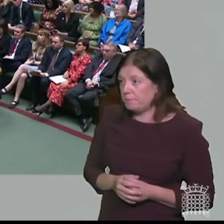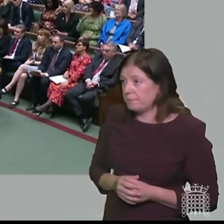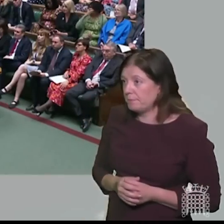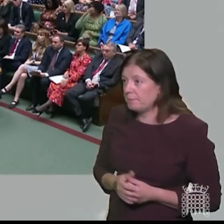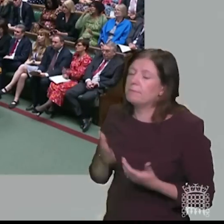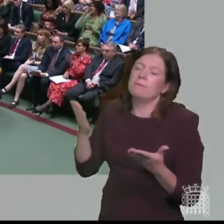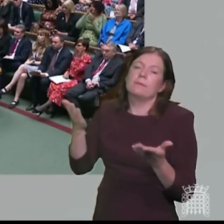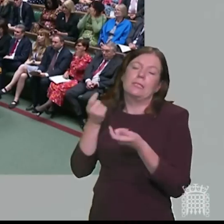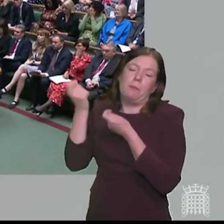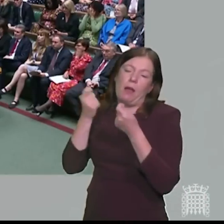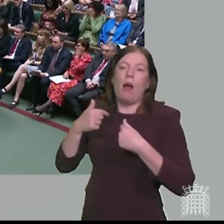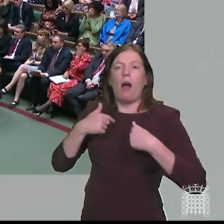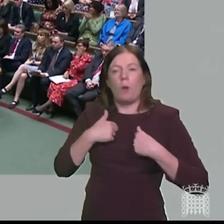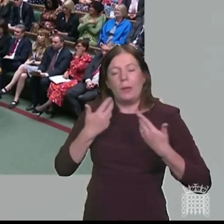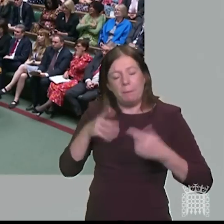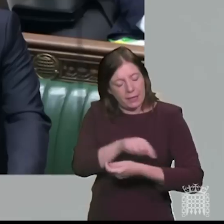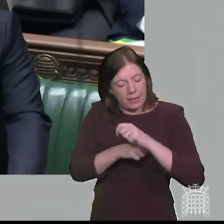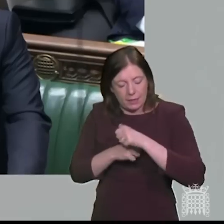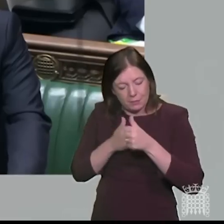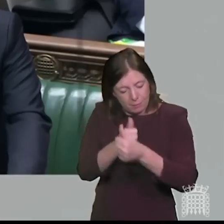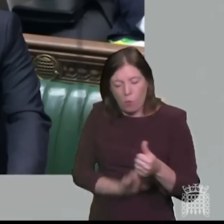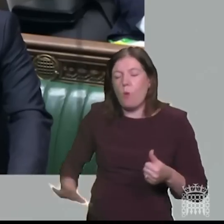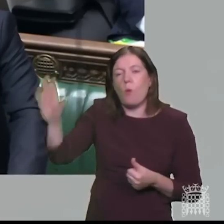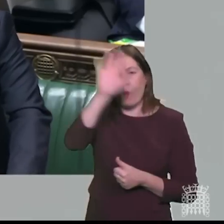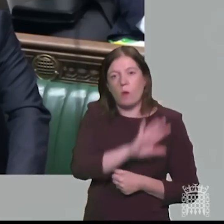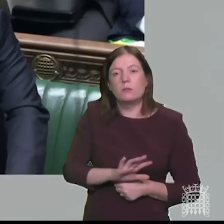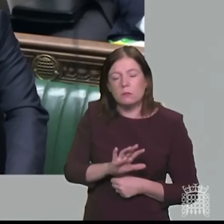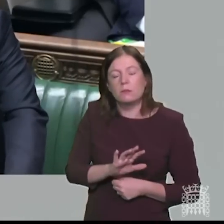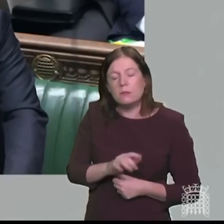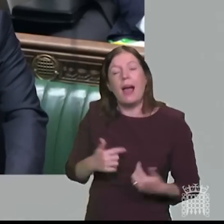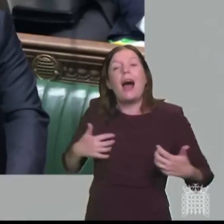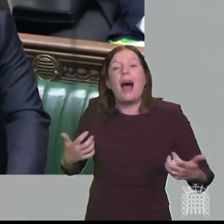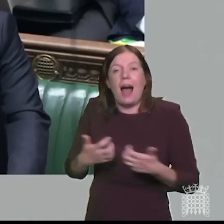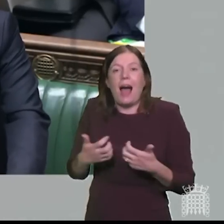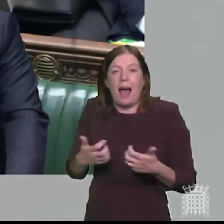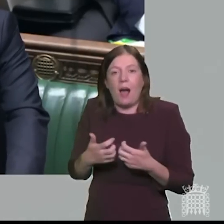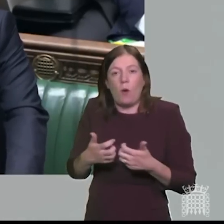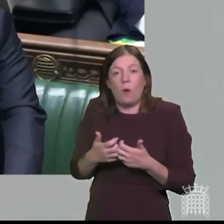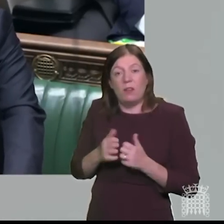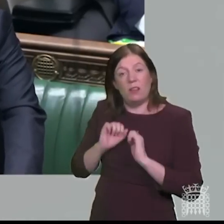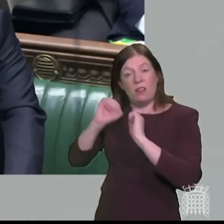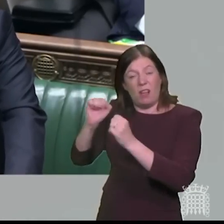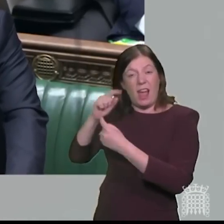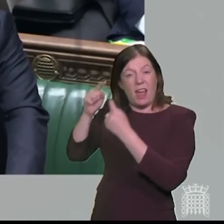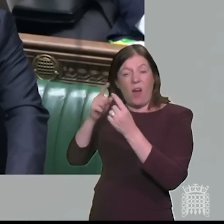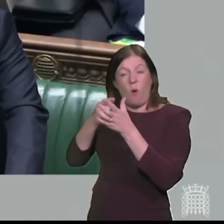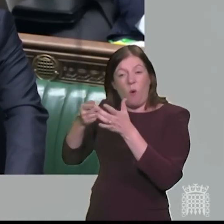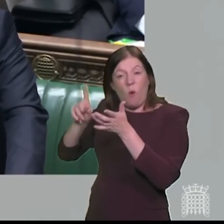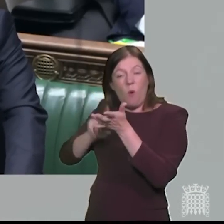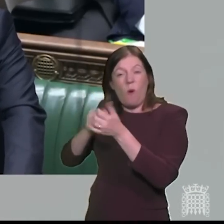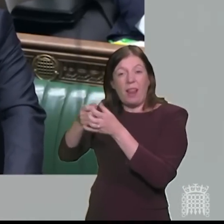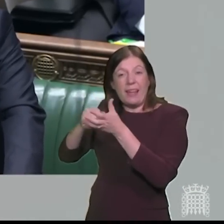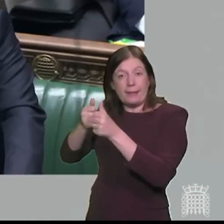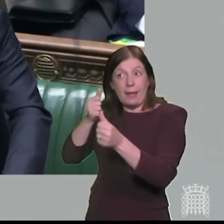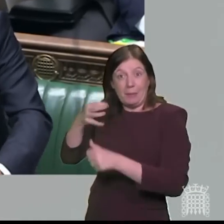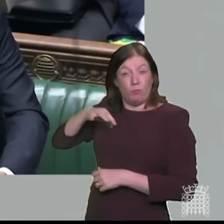Speaker, we've taken significant action to help families across the country, most notably by taxing the windfall profits of energy companies and using that